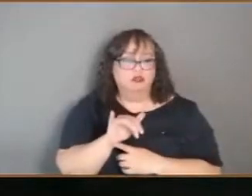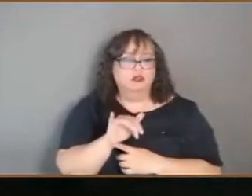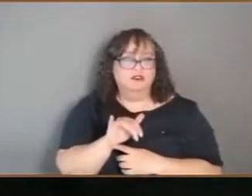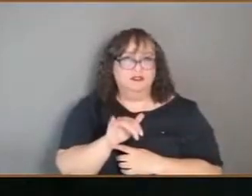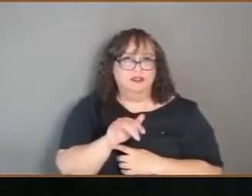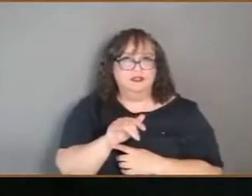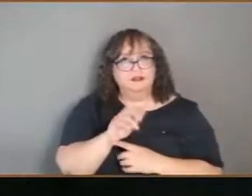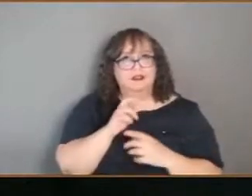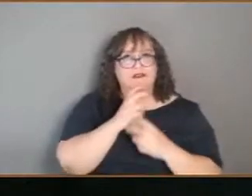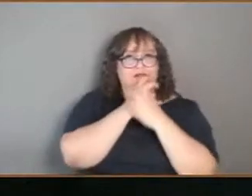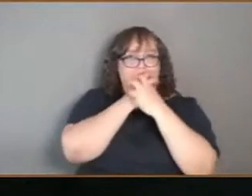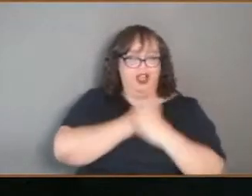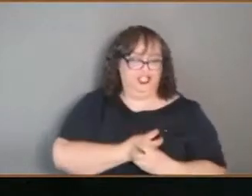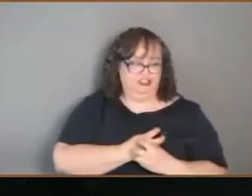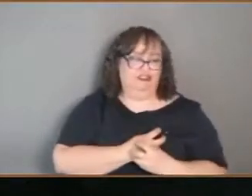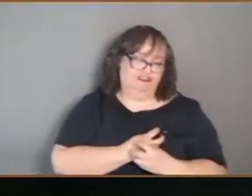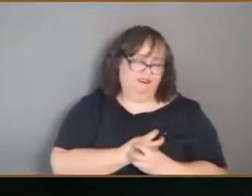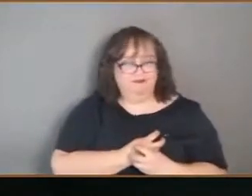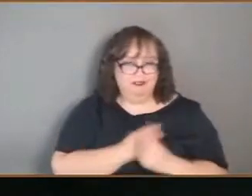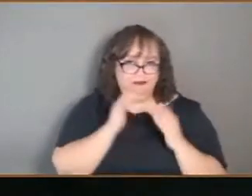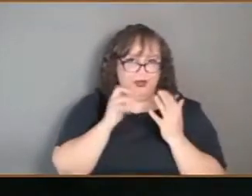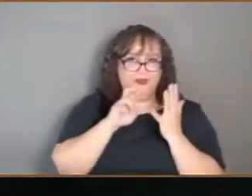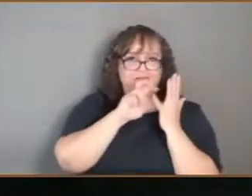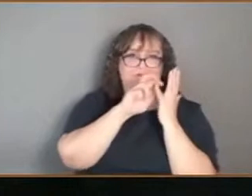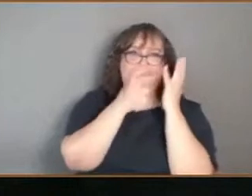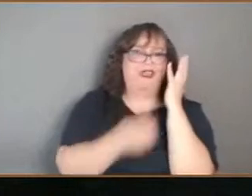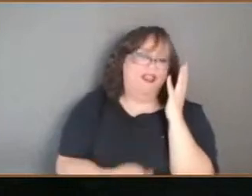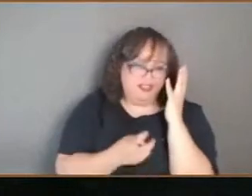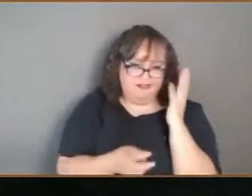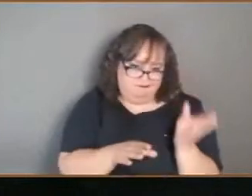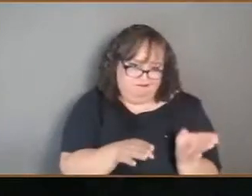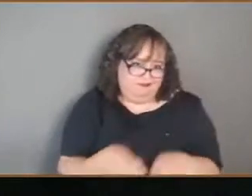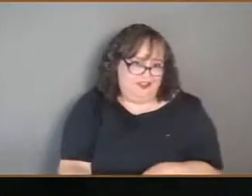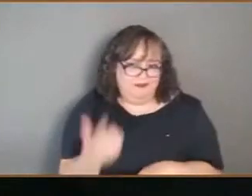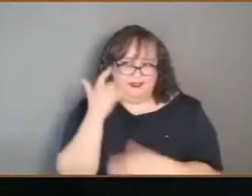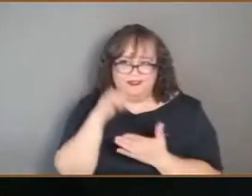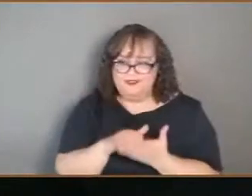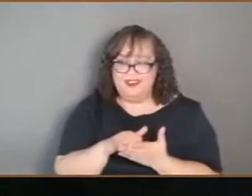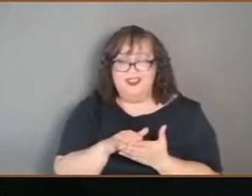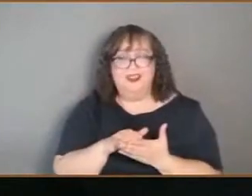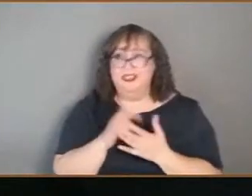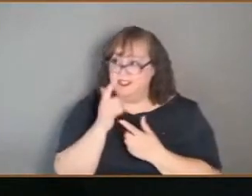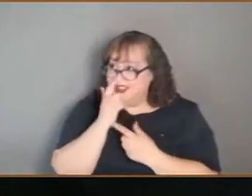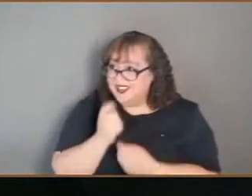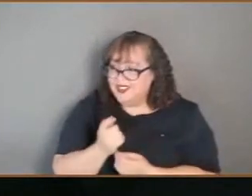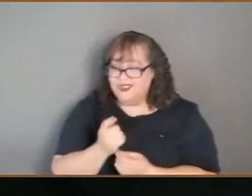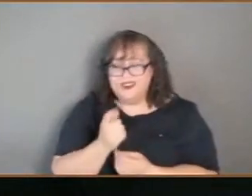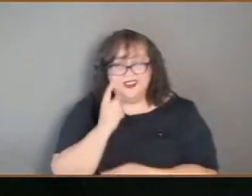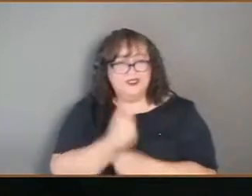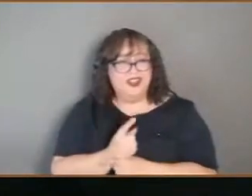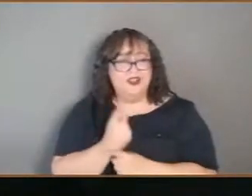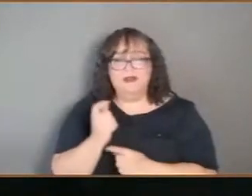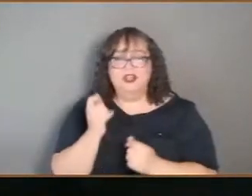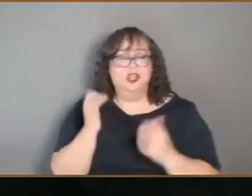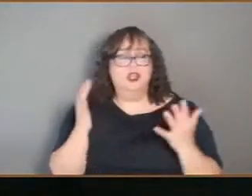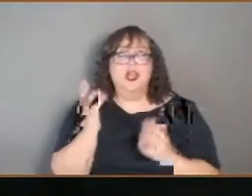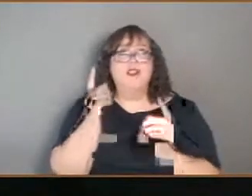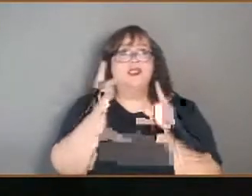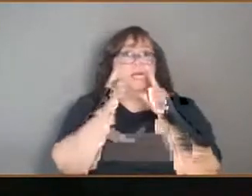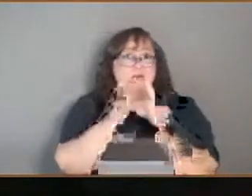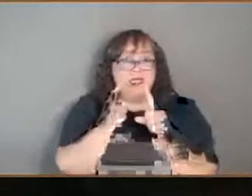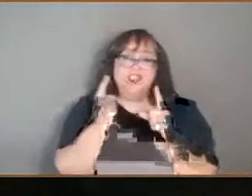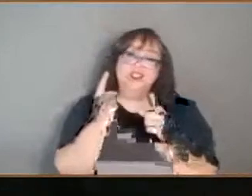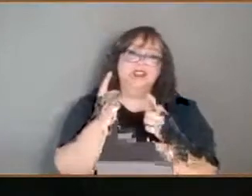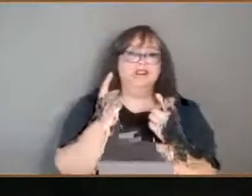fossil. Supposedly, that's how she passed. Yeah, isn't that interesting? I mean, just the fact that this mission makes you think and makes you want to learn more, I think, is